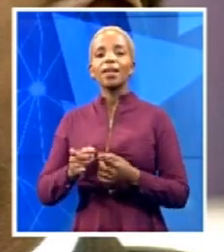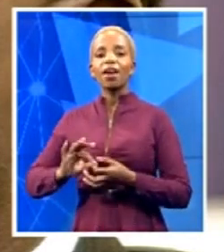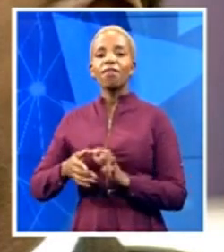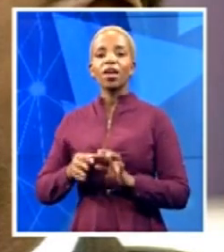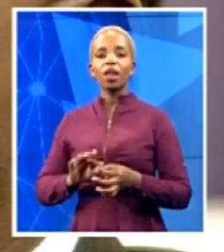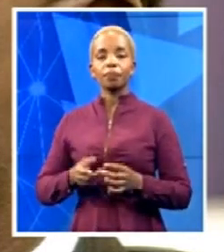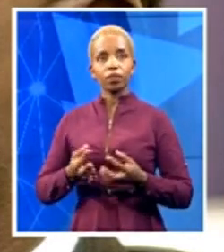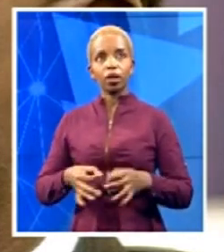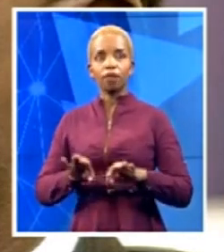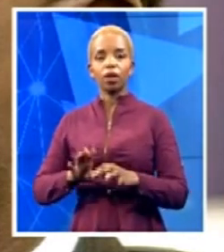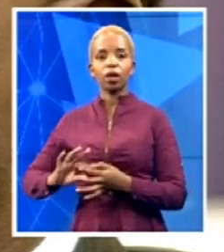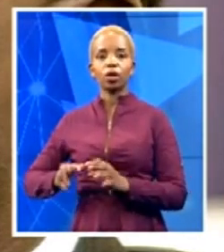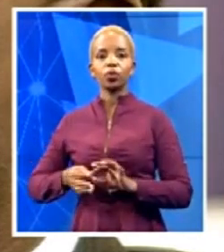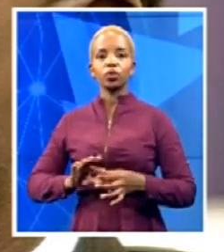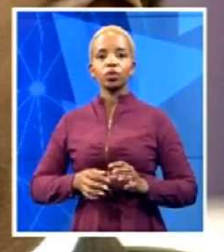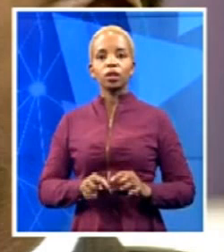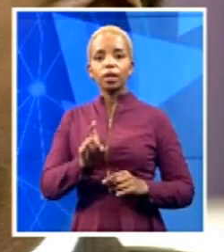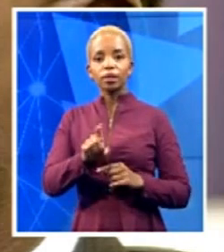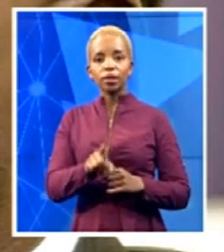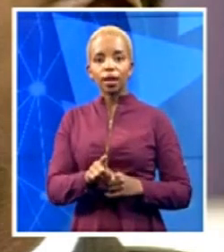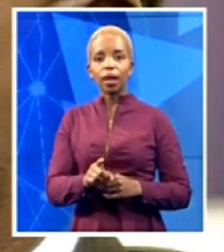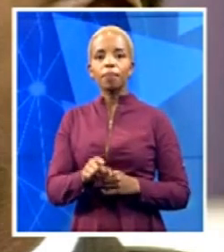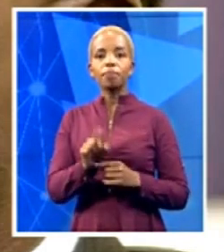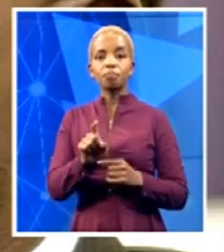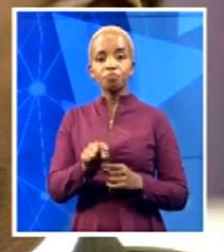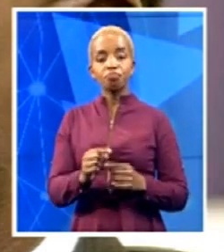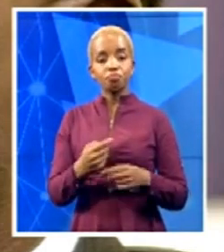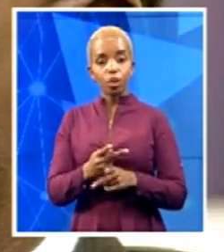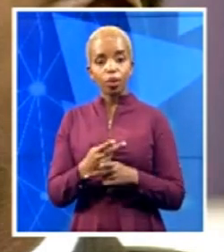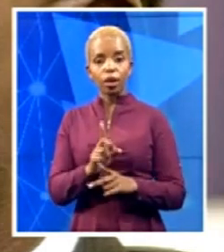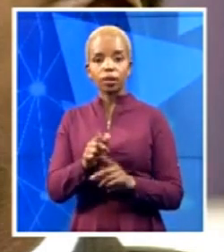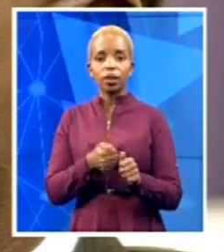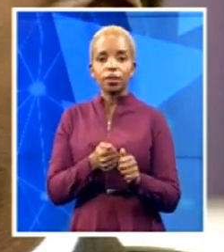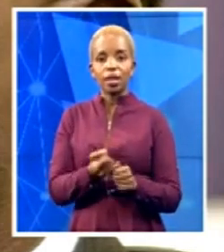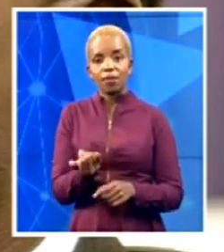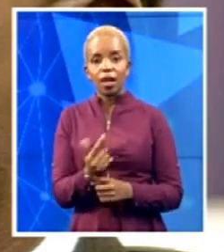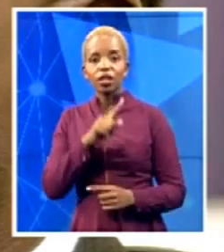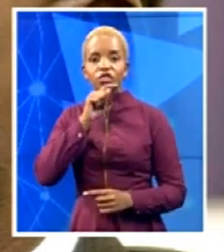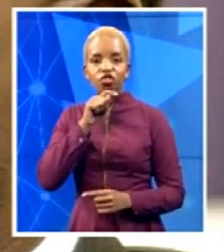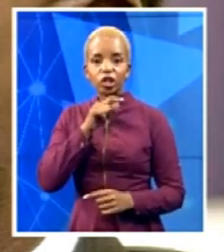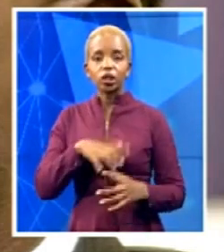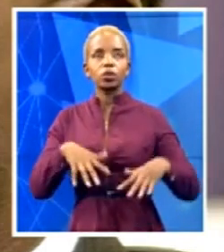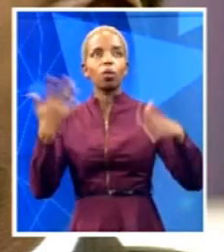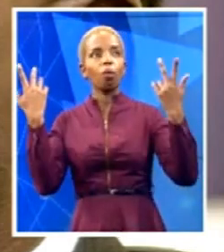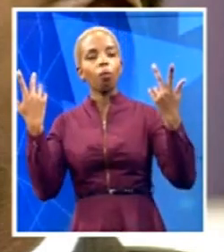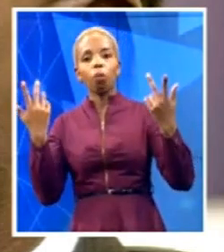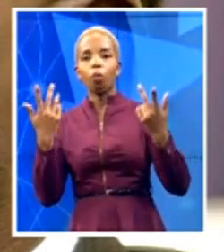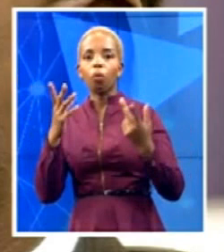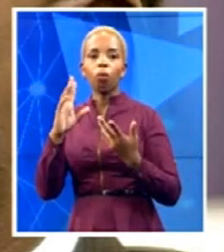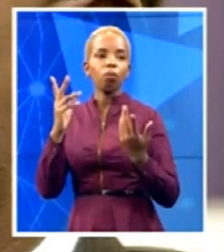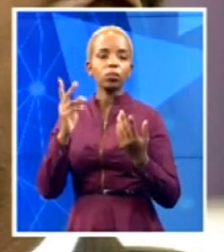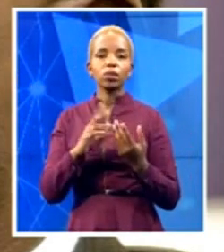product itself, whether it's tomatoes, whether it's the chicken, whether it's the onion, or whatever it is, whether it's the